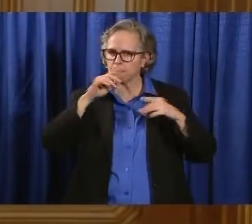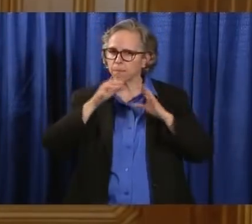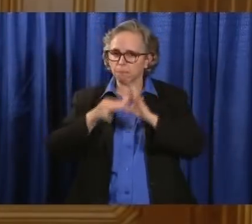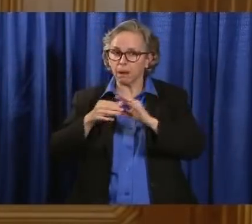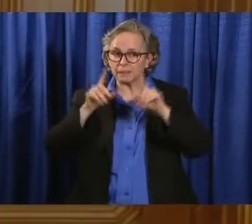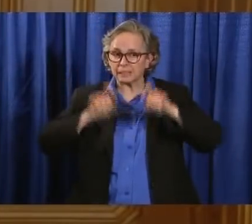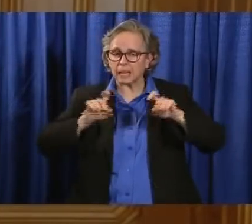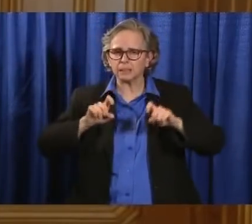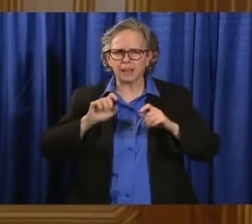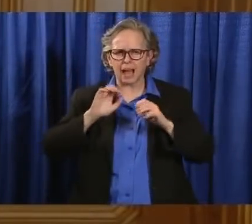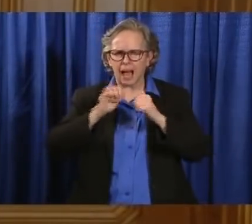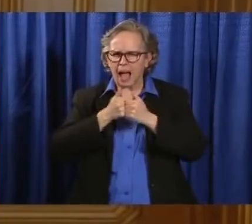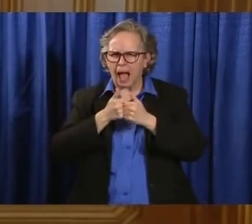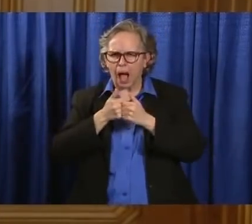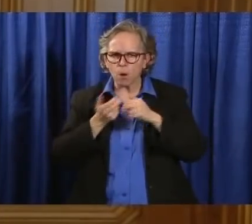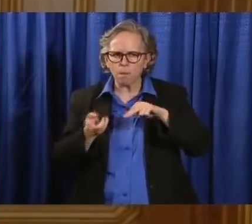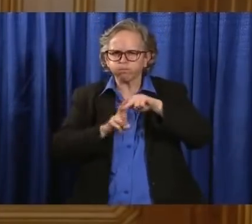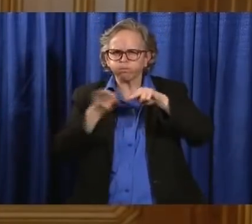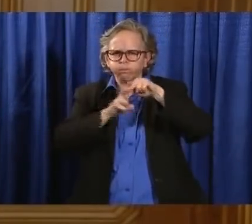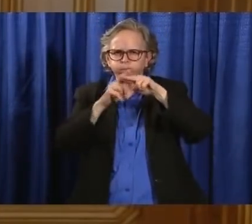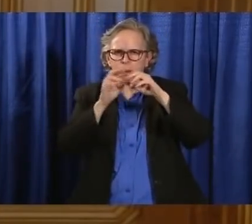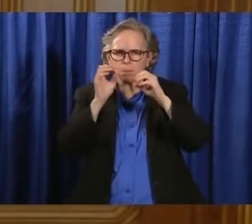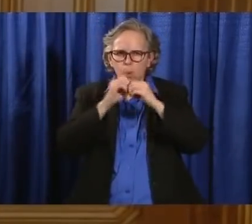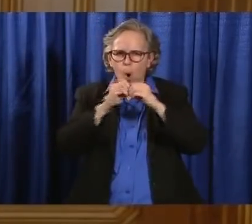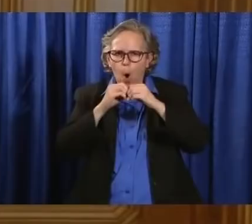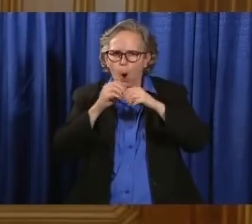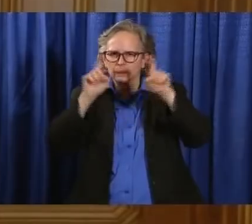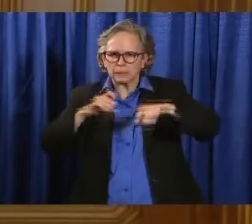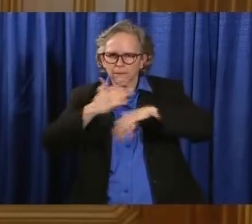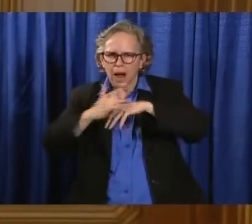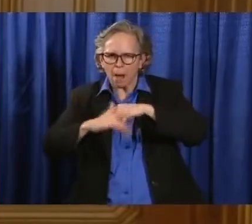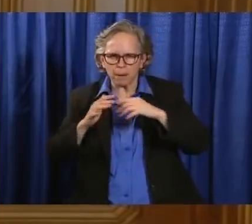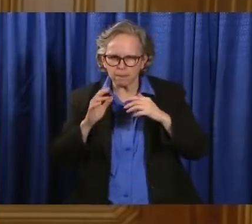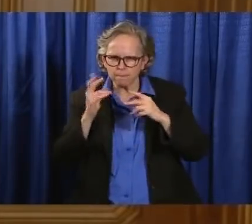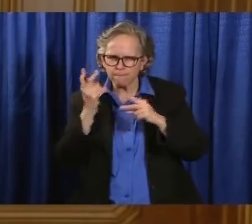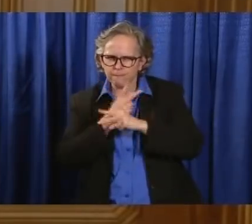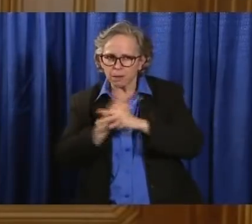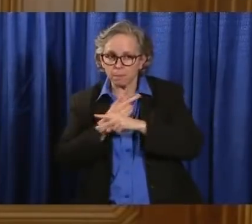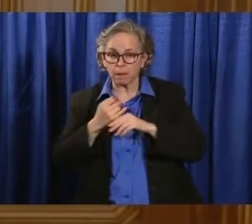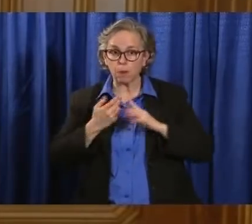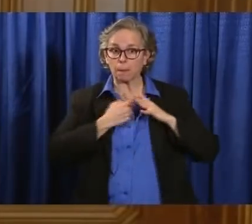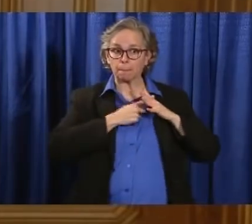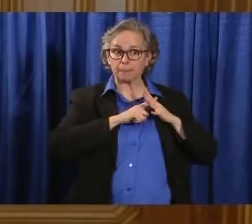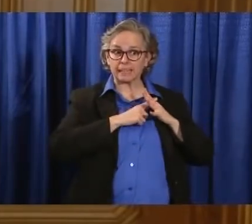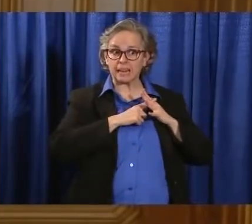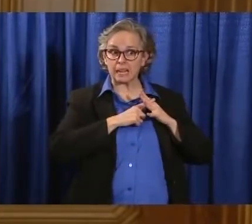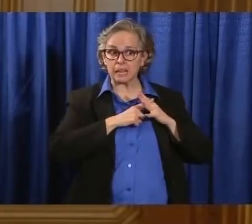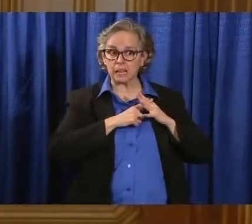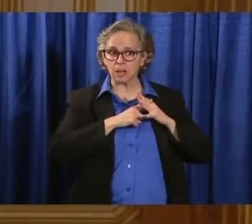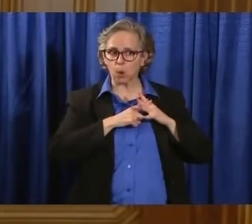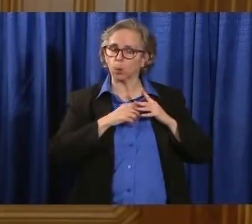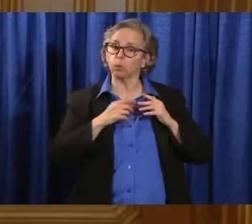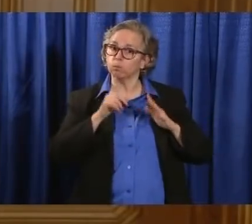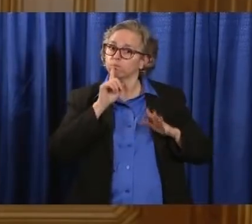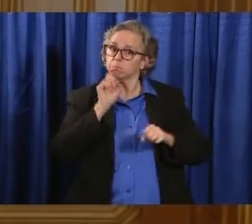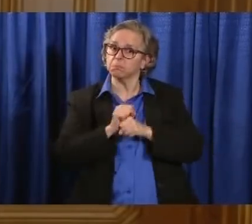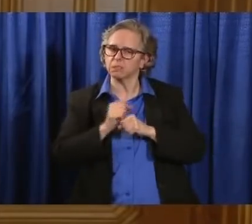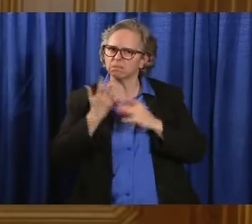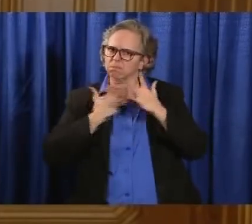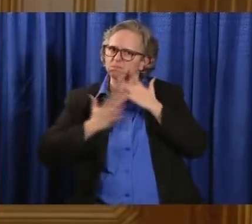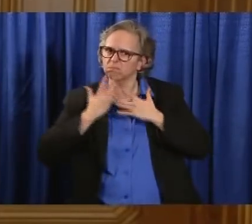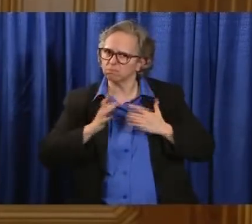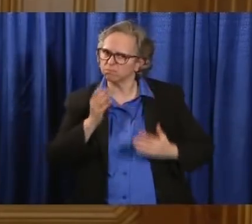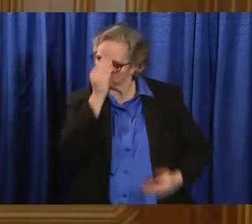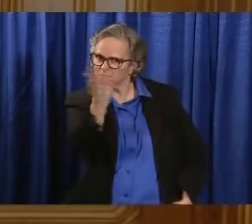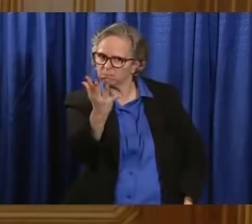testing. From the beginning, there's been a shortage. But when you drill down to it, there's a lot